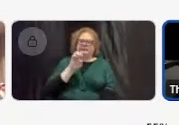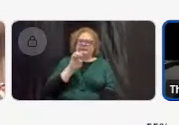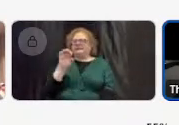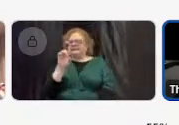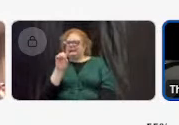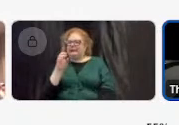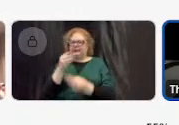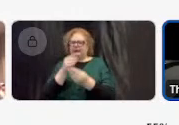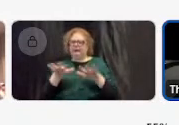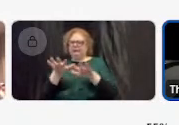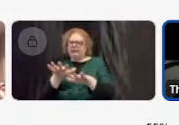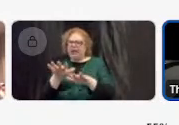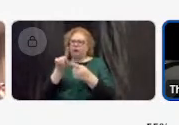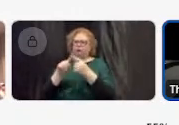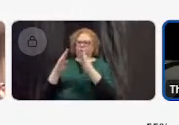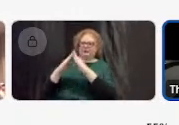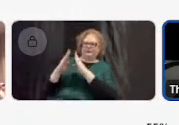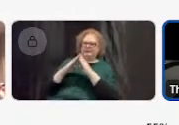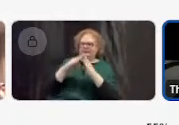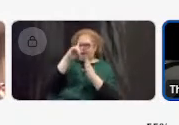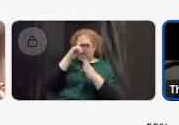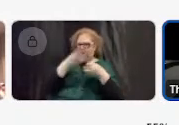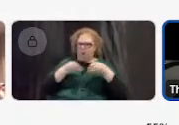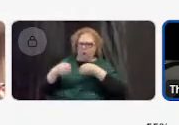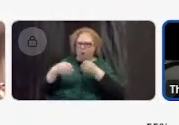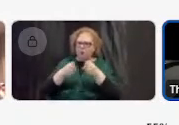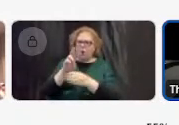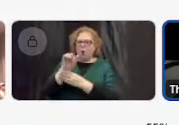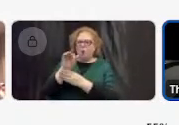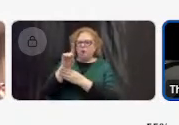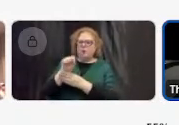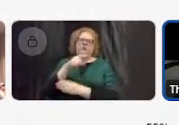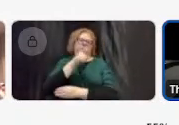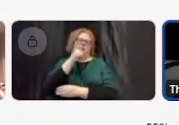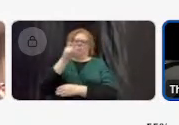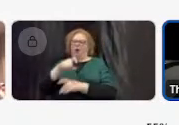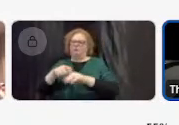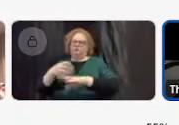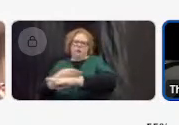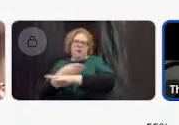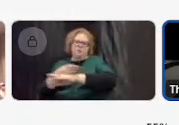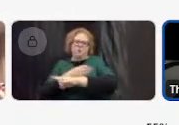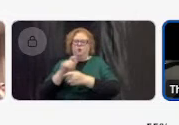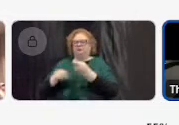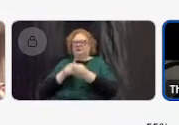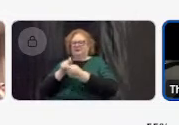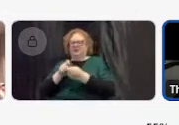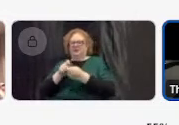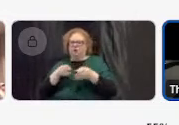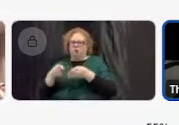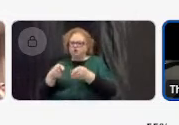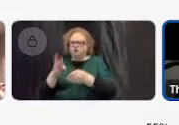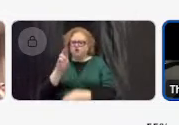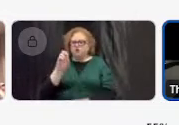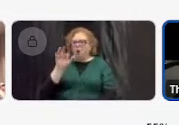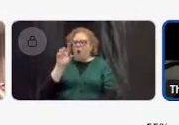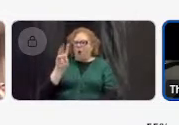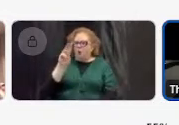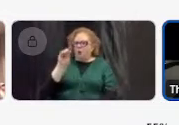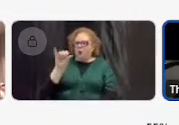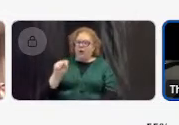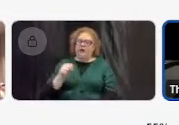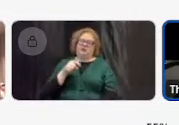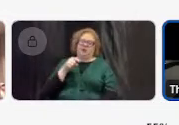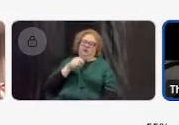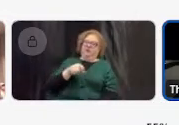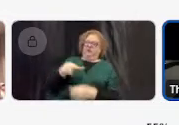for roadways or make improvements to roadways. This could be another great area of our city,